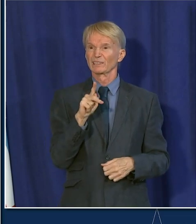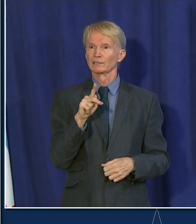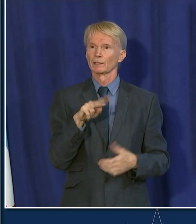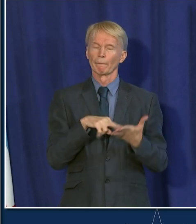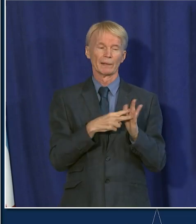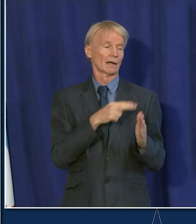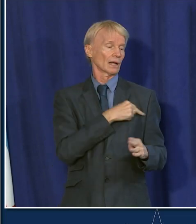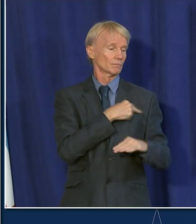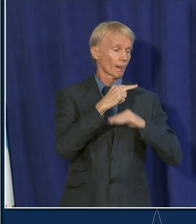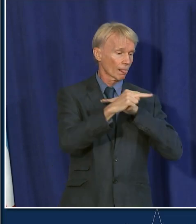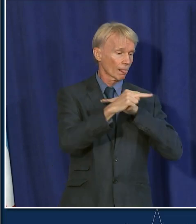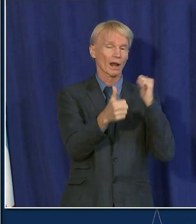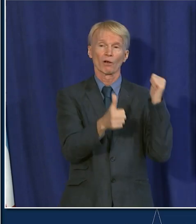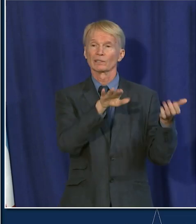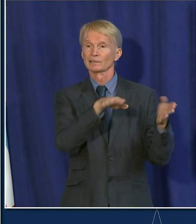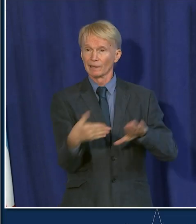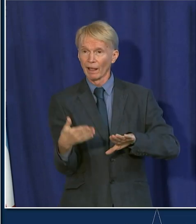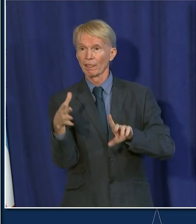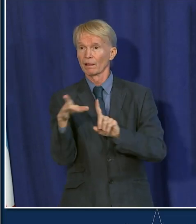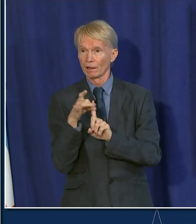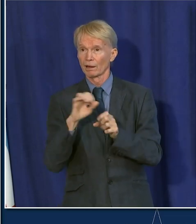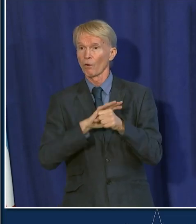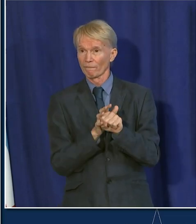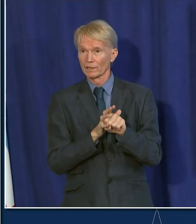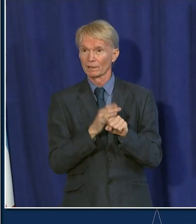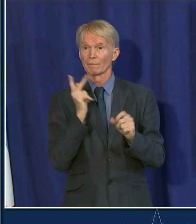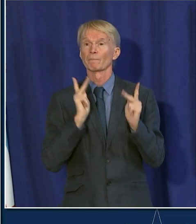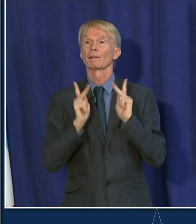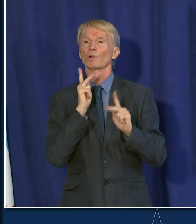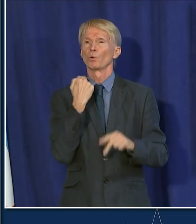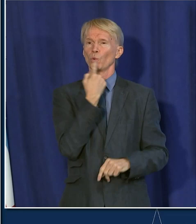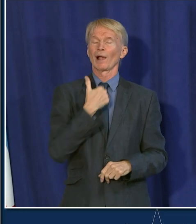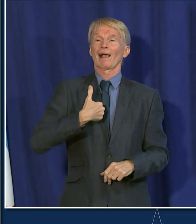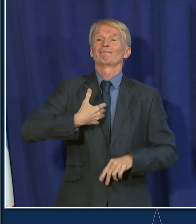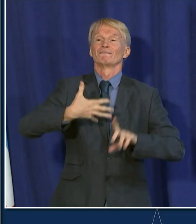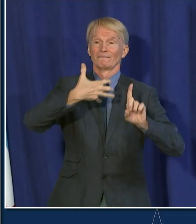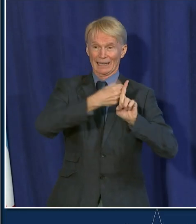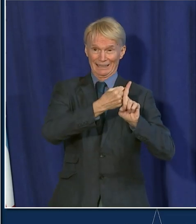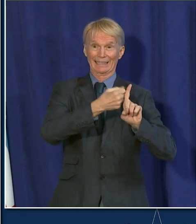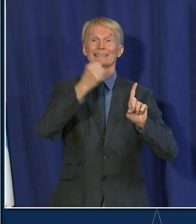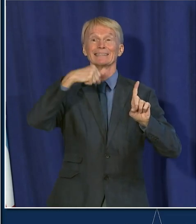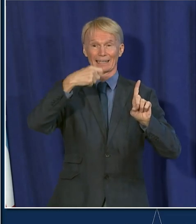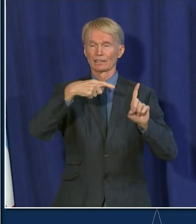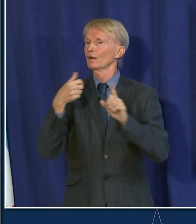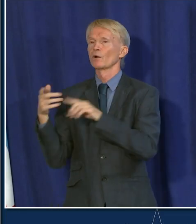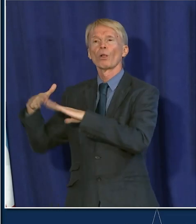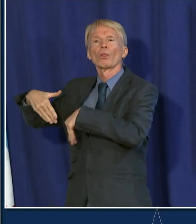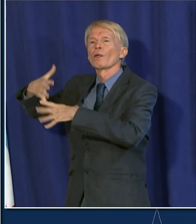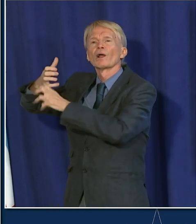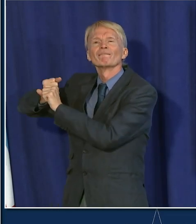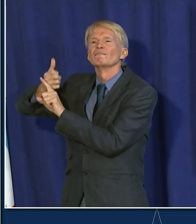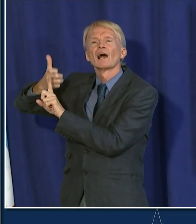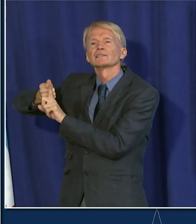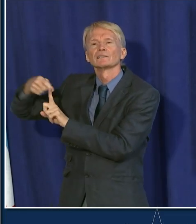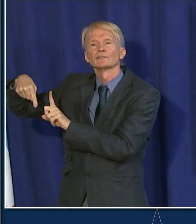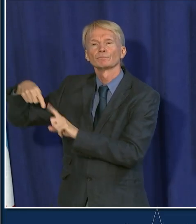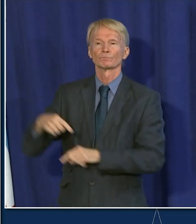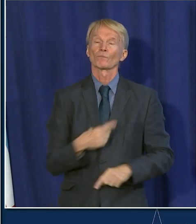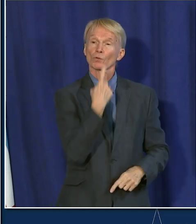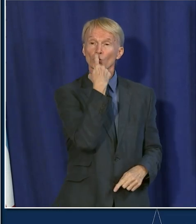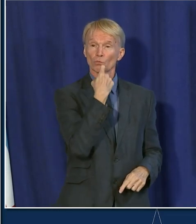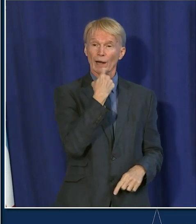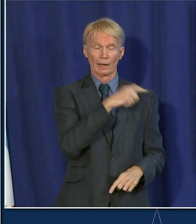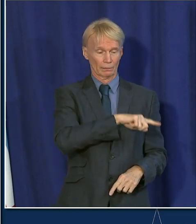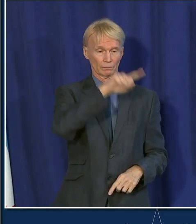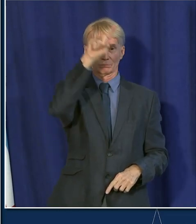deaths in Chicago for people who are vaccinated versus unvaccinated. So in red here, this is for cases,